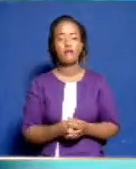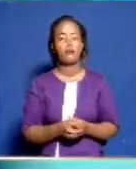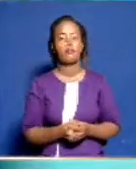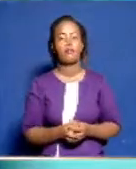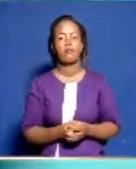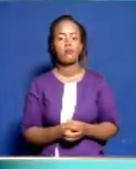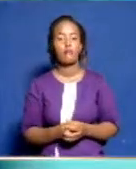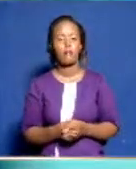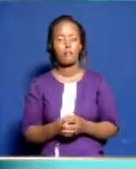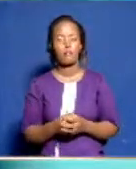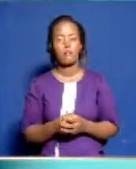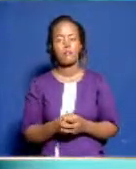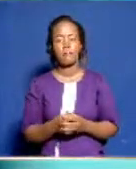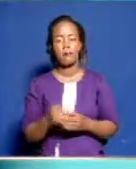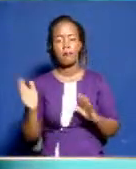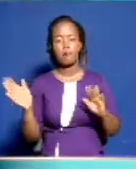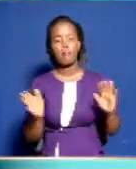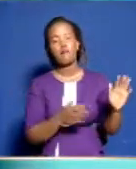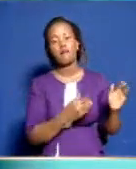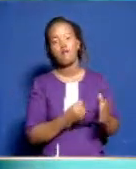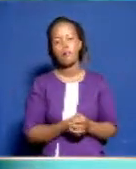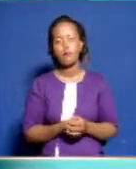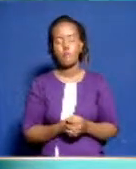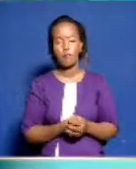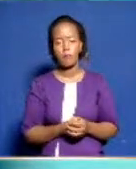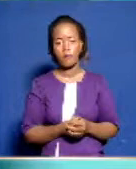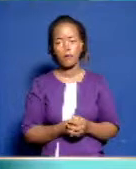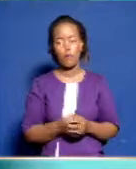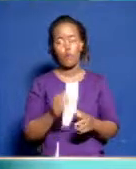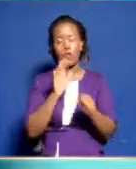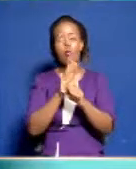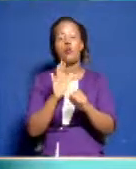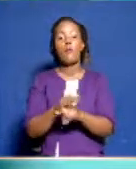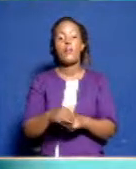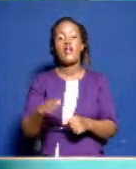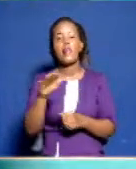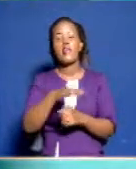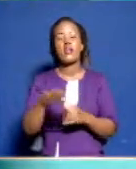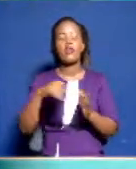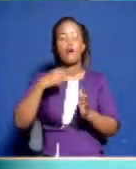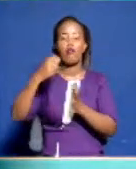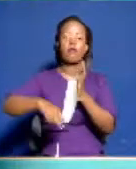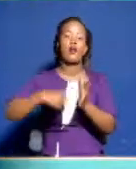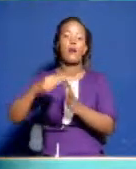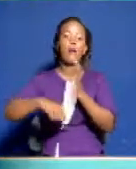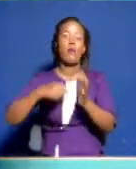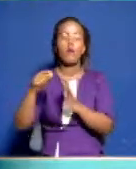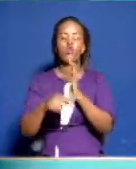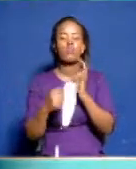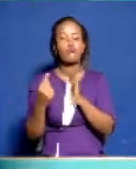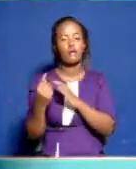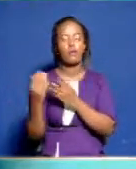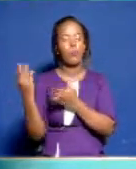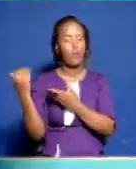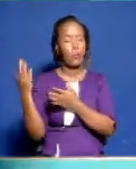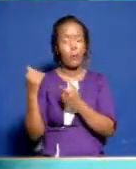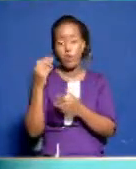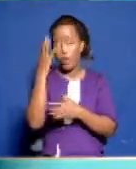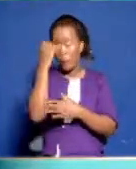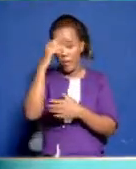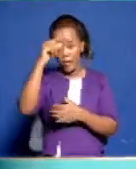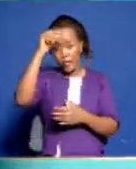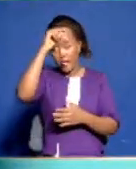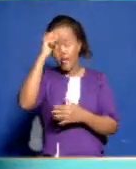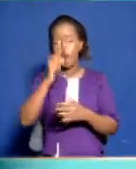An intense testing of cereals in local posho mills will be heightened in the coming days as the government heightens enforcement